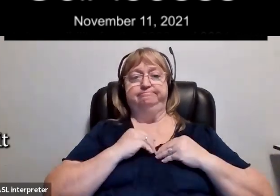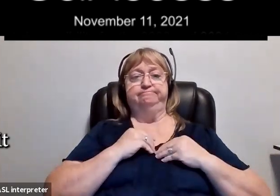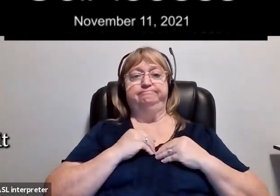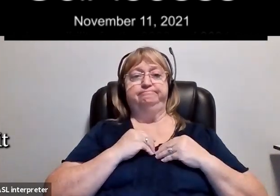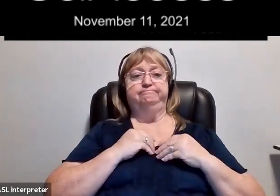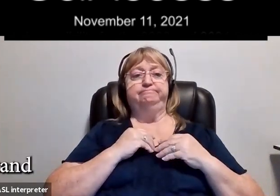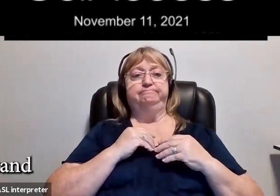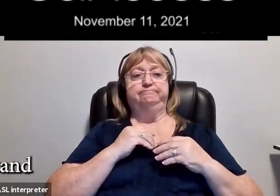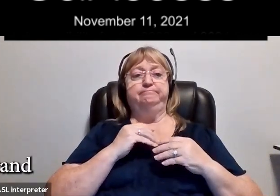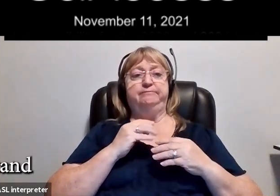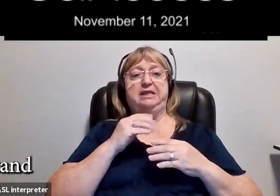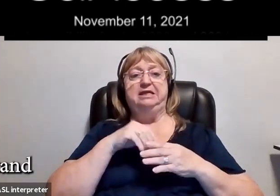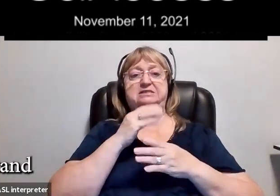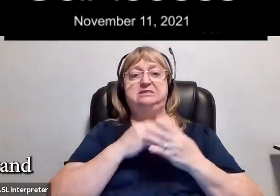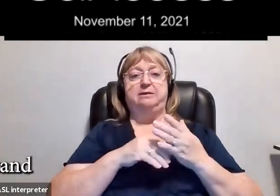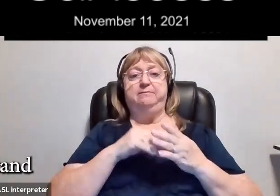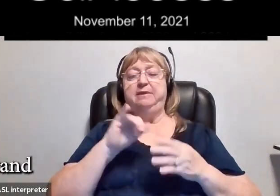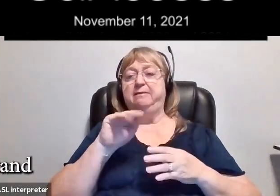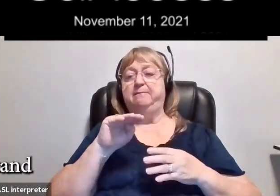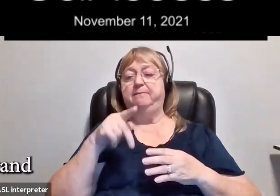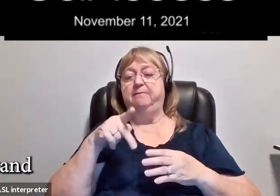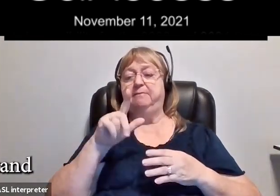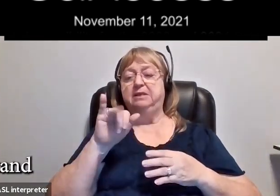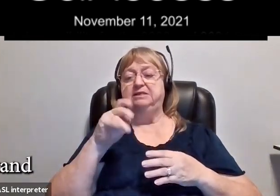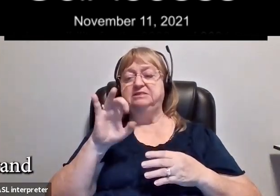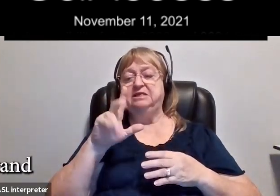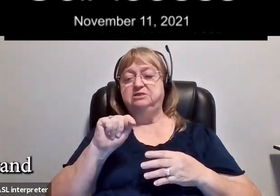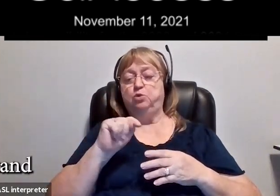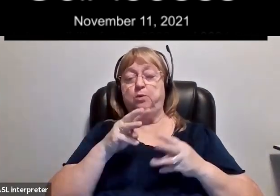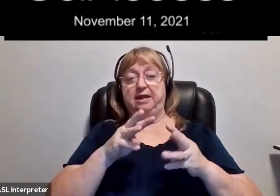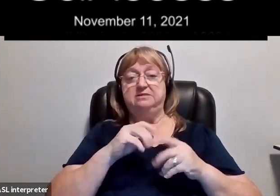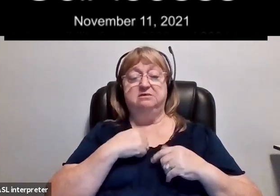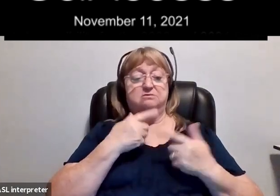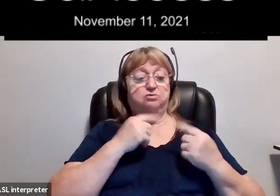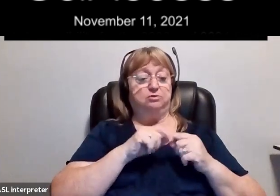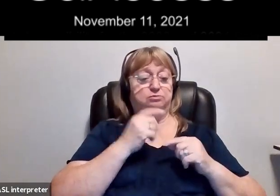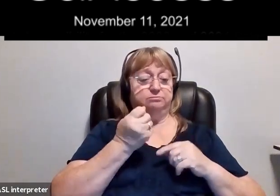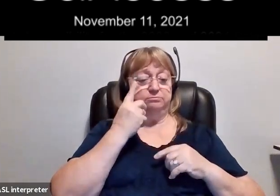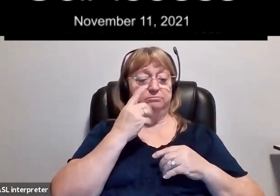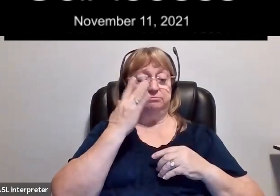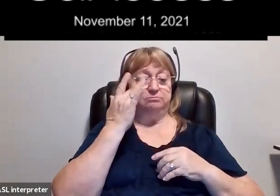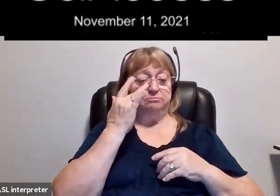in some implicit ways, trying to understand why we